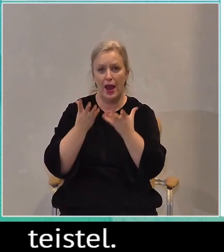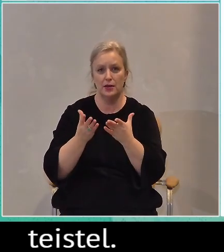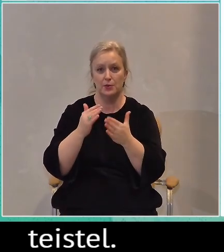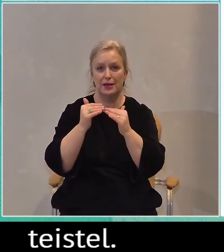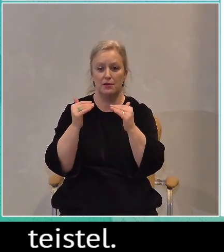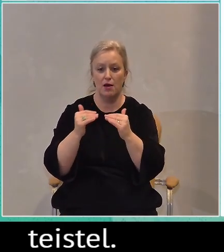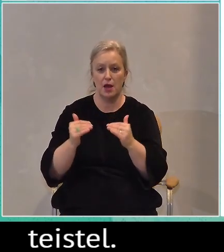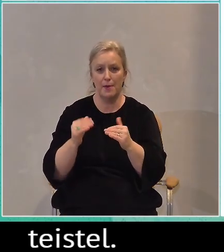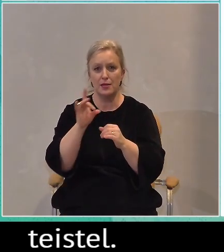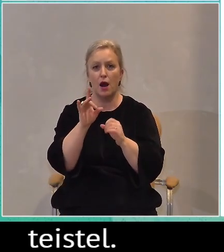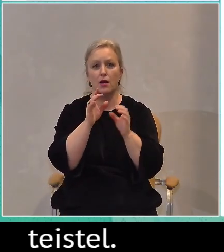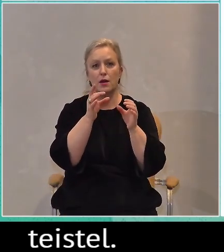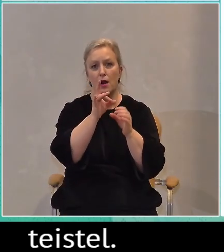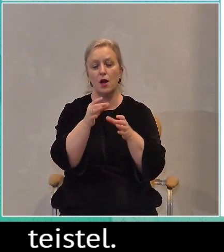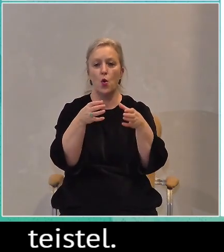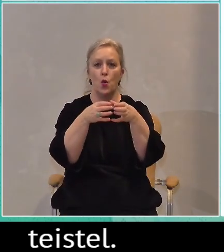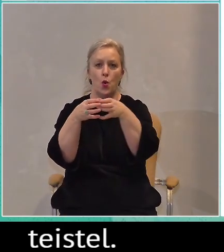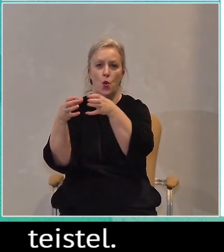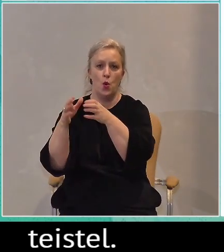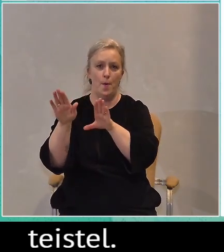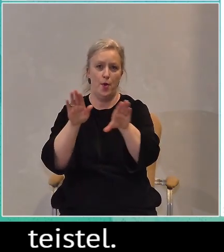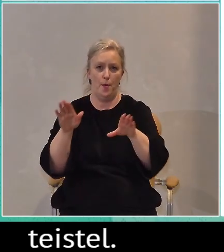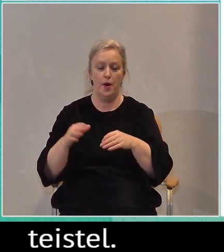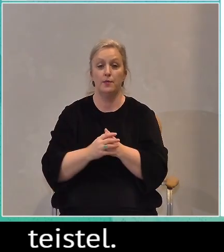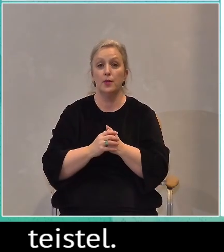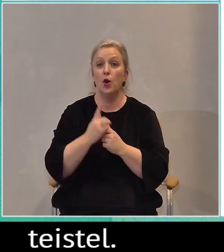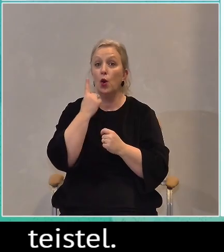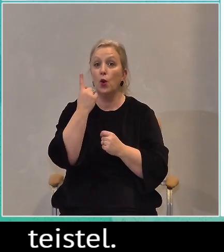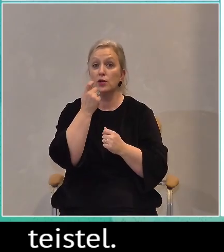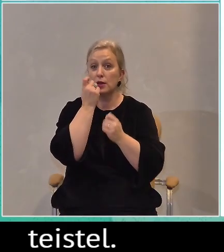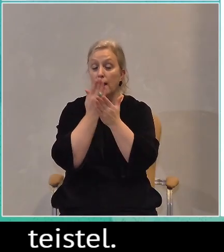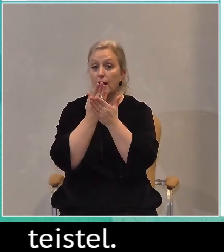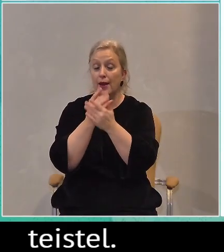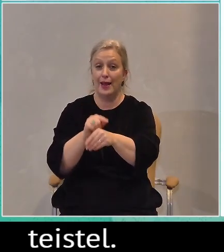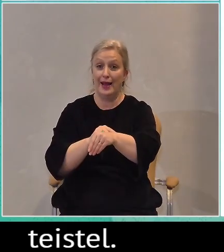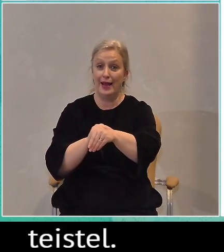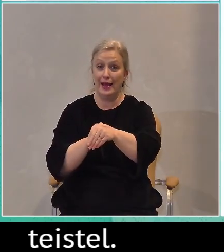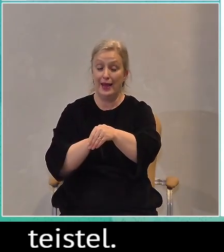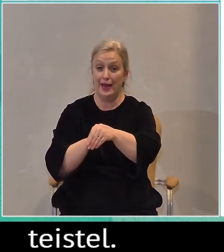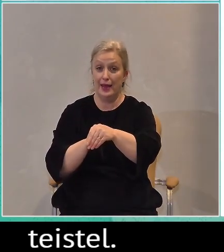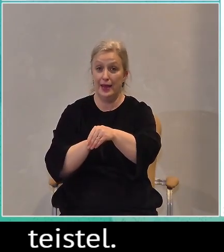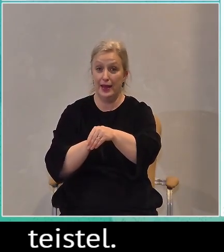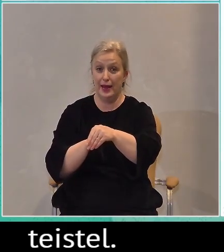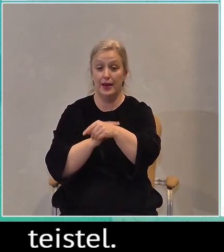We can compare gene expressions by the cell type.